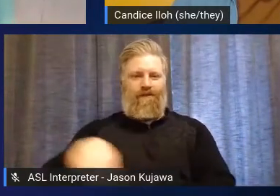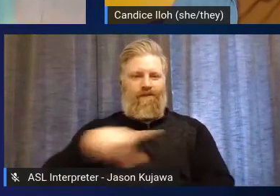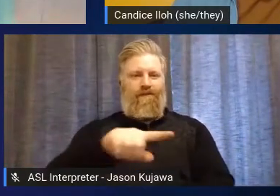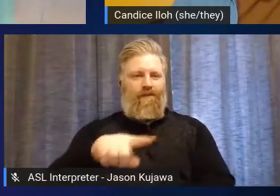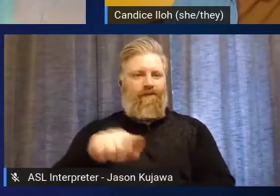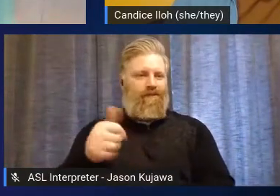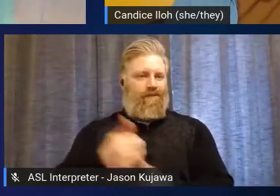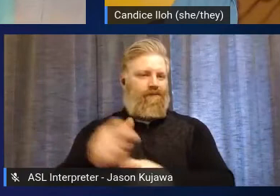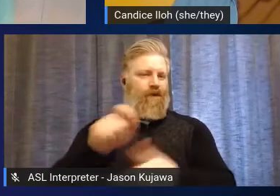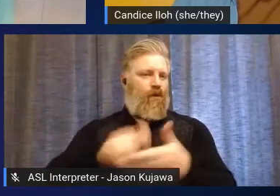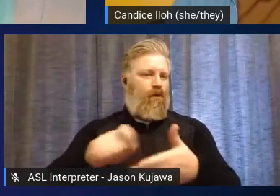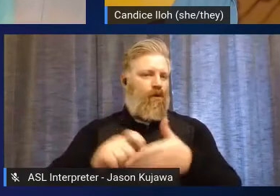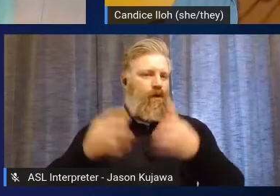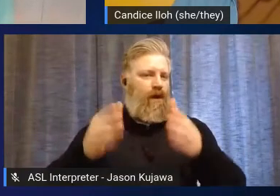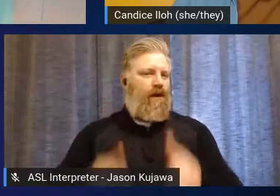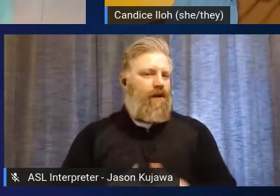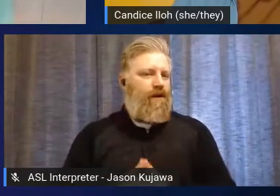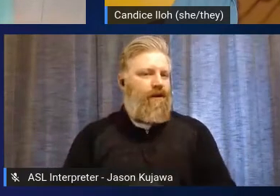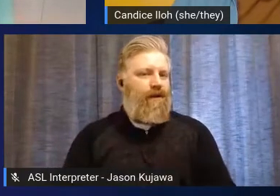writing books